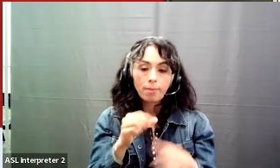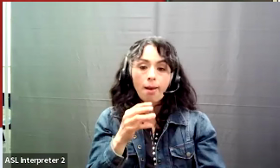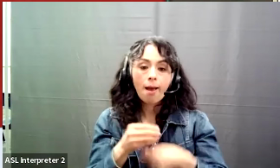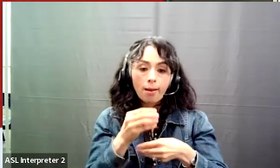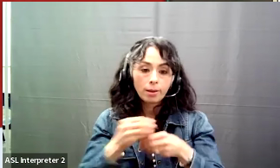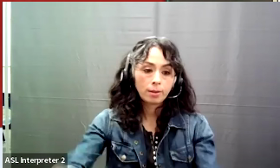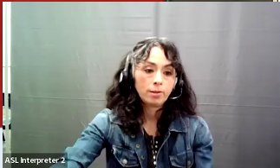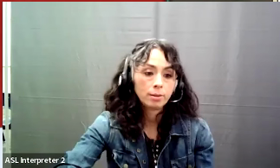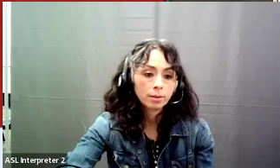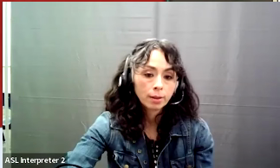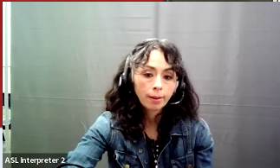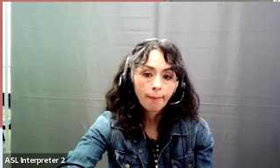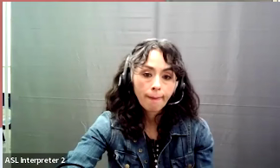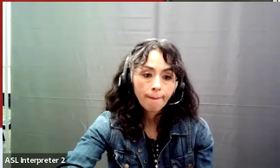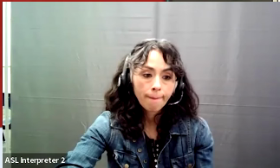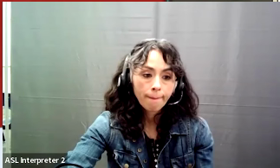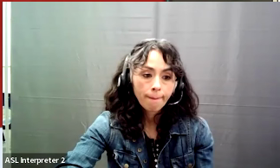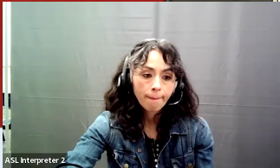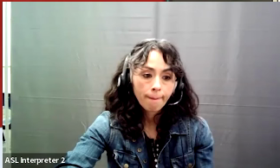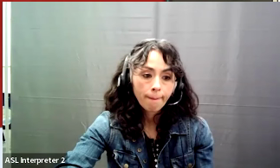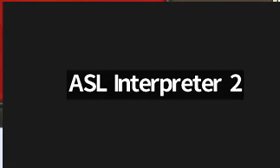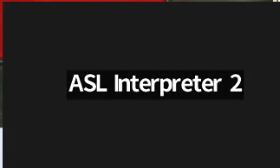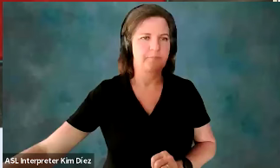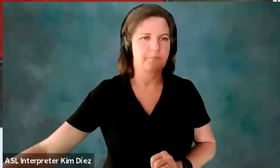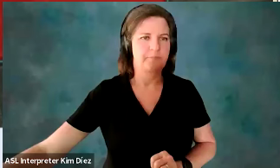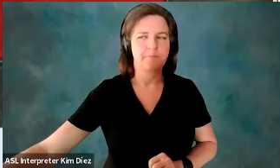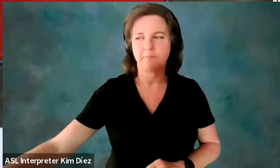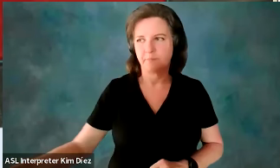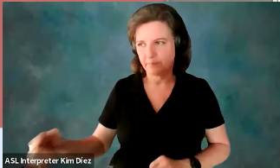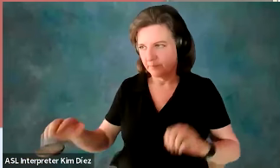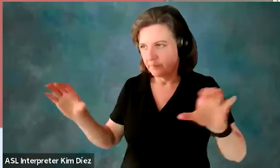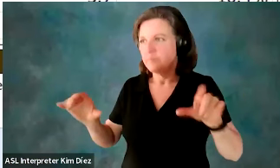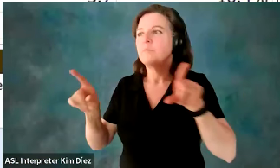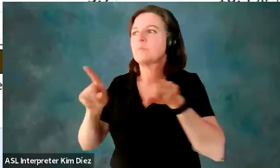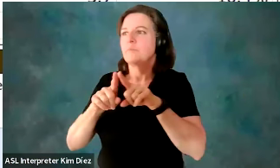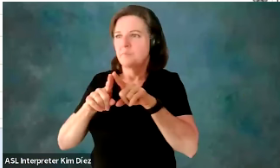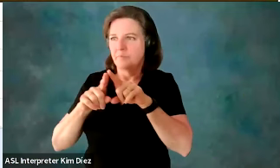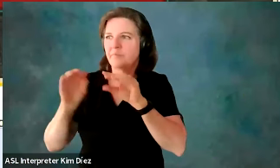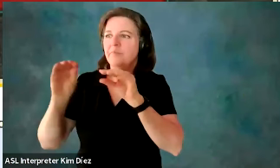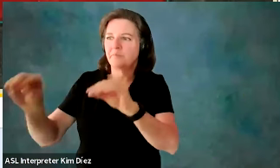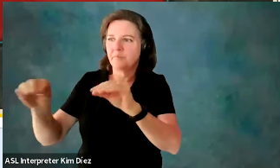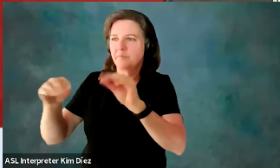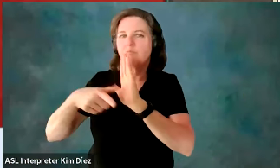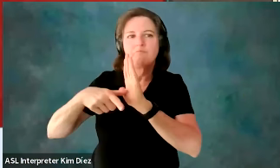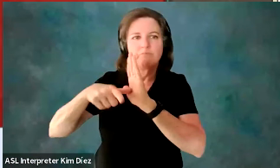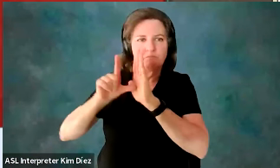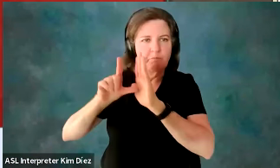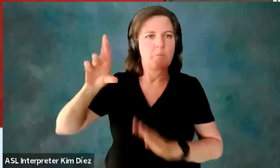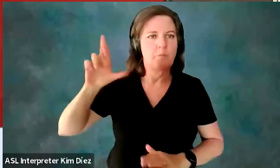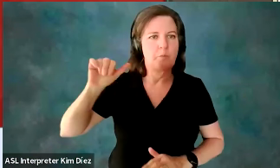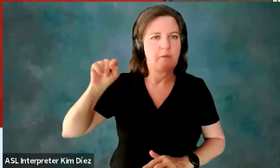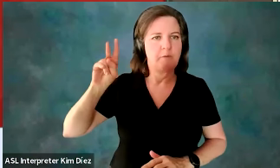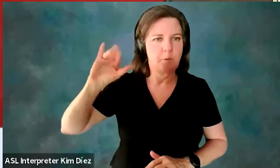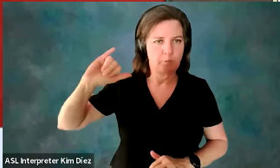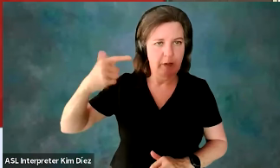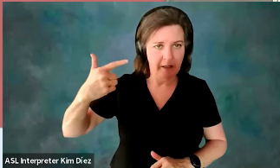to the shopping cart, where we're going to do the same thing with the pending and the ratings. And